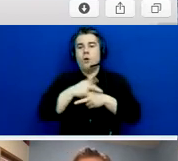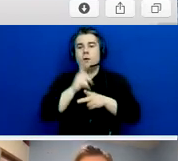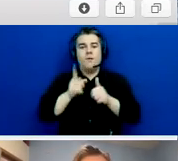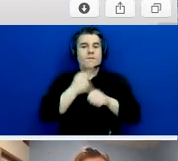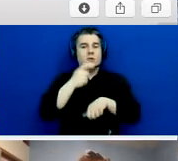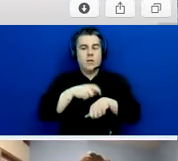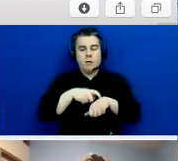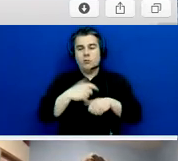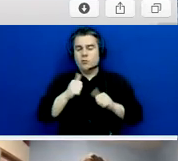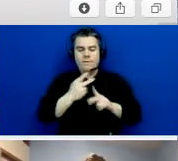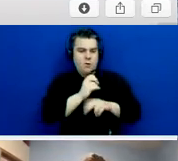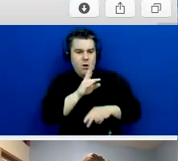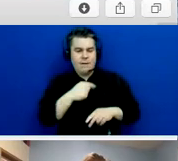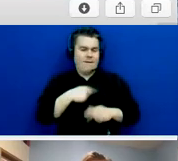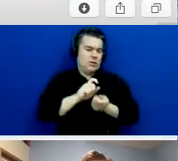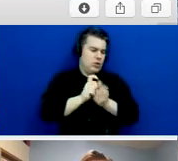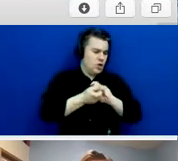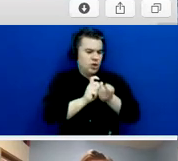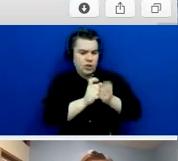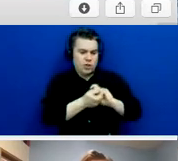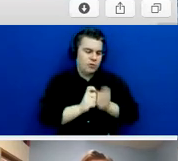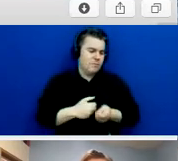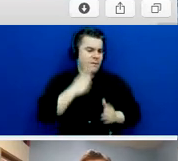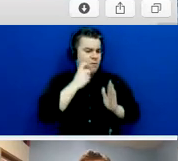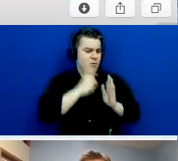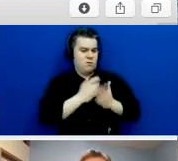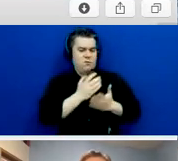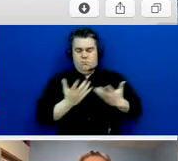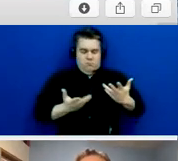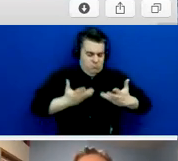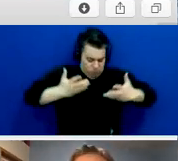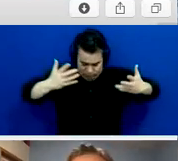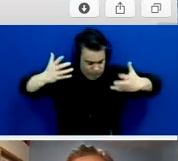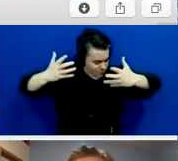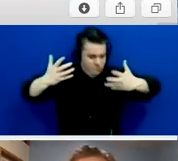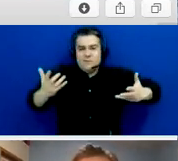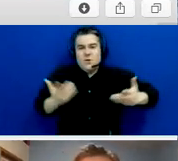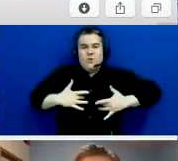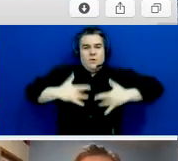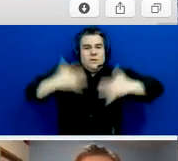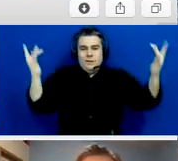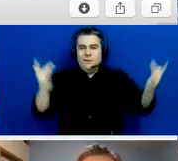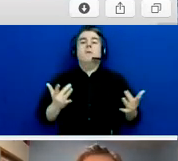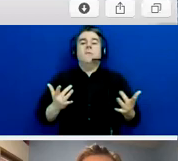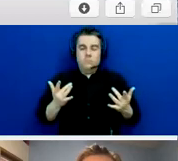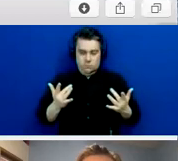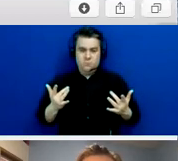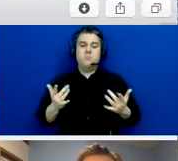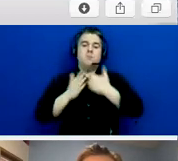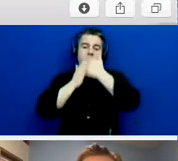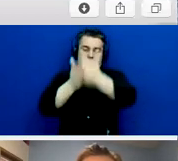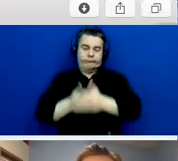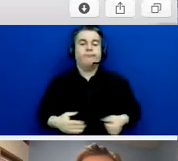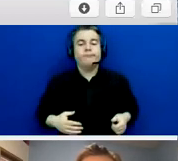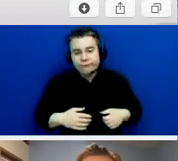figuring out, hey, I got some changes going on and I'm noticing some stuff. What's up? This is what you want to plug into. So I know